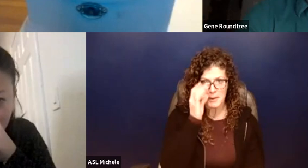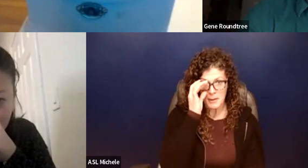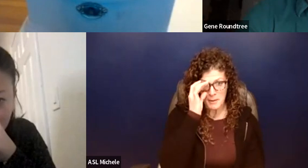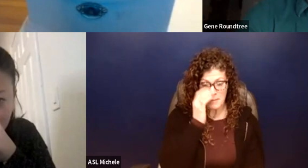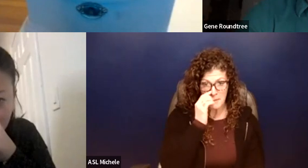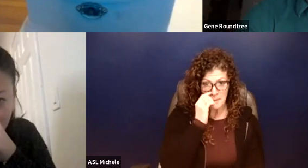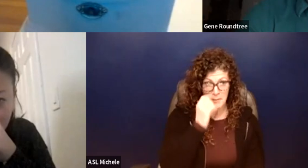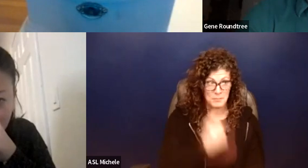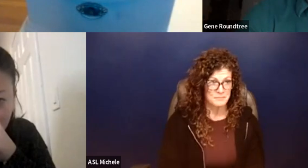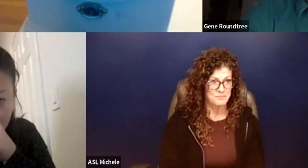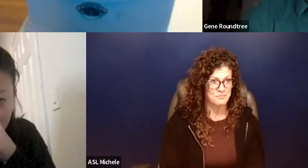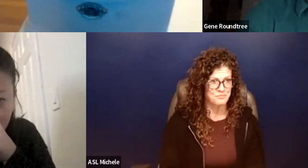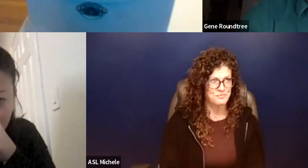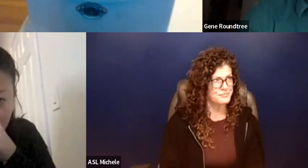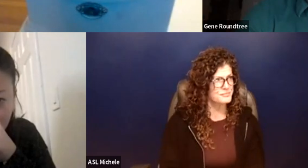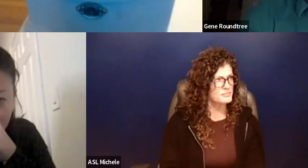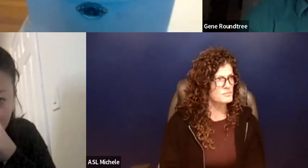All right.